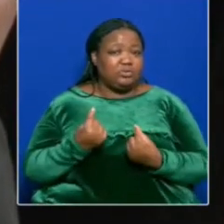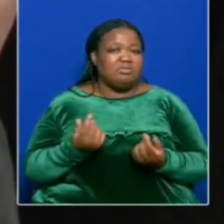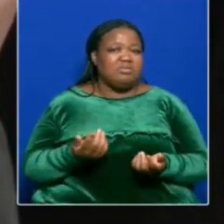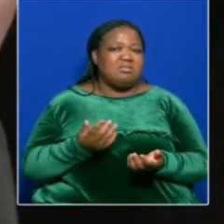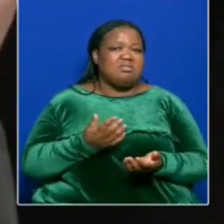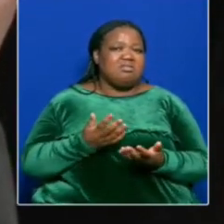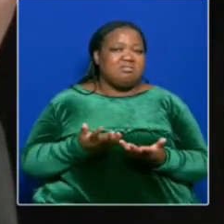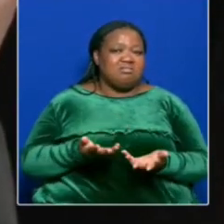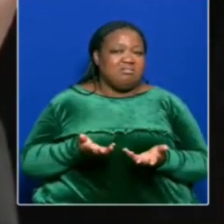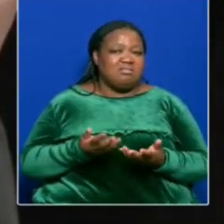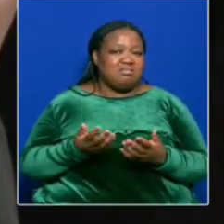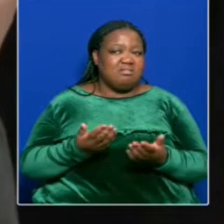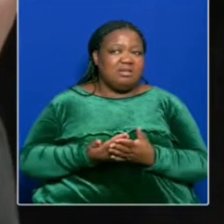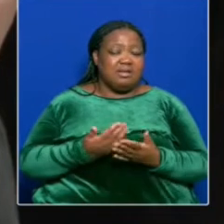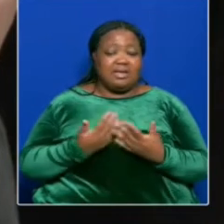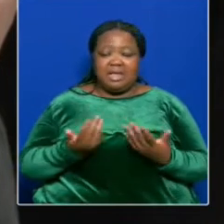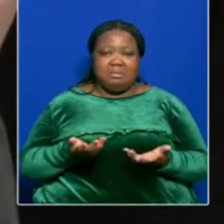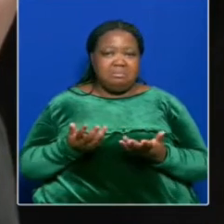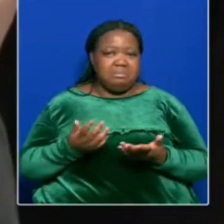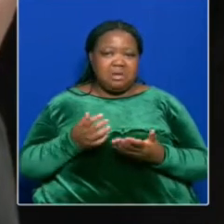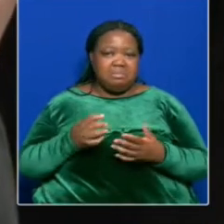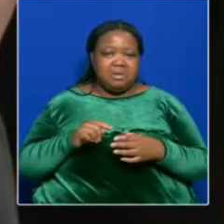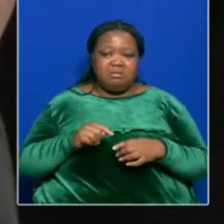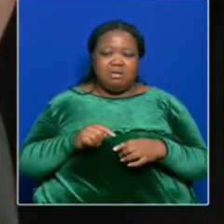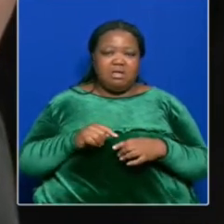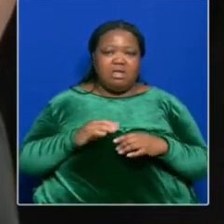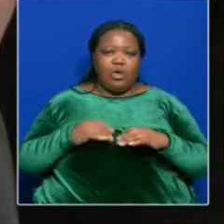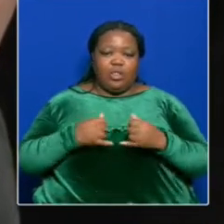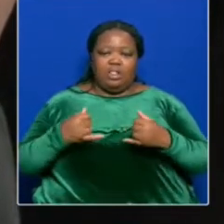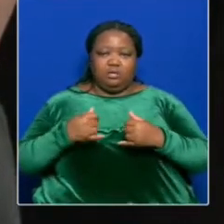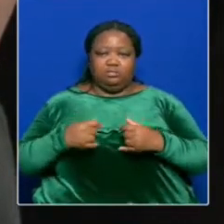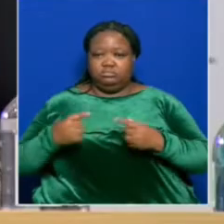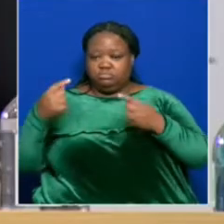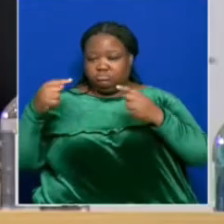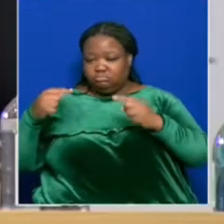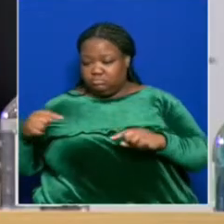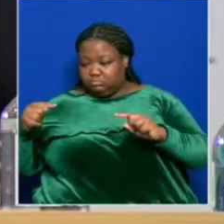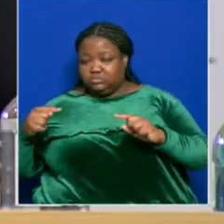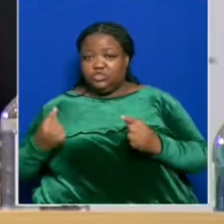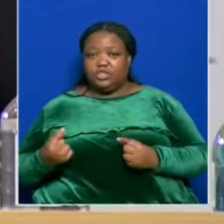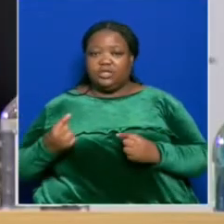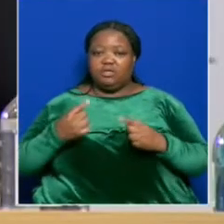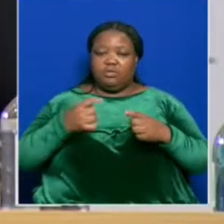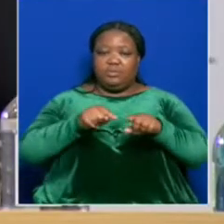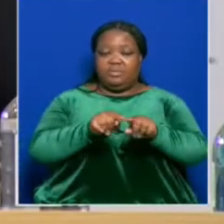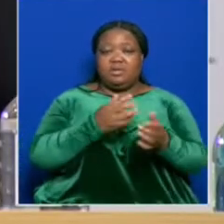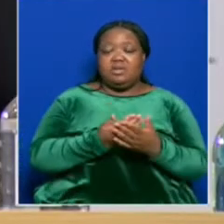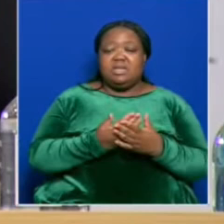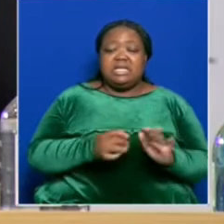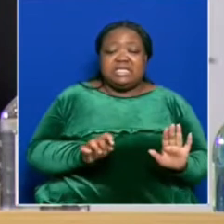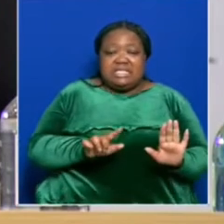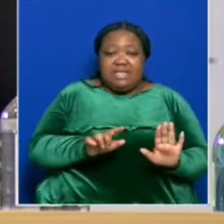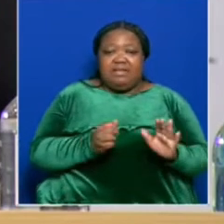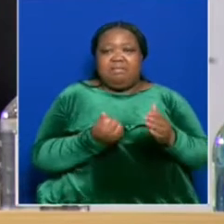exercise. I'm not so sure that they need to be done sequentially. Chairperson, there's only 7 bids. So that is done in a